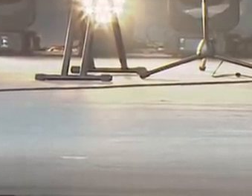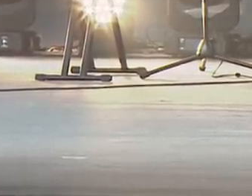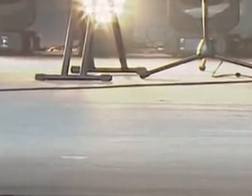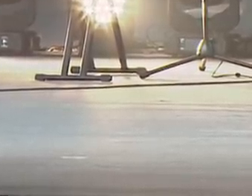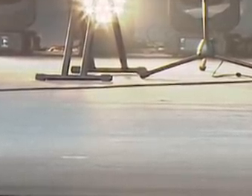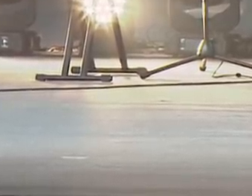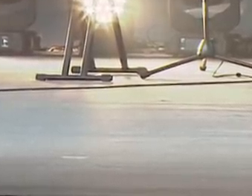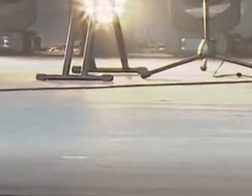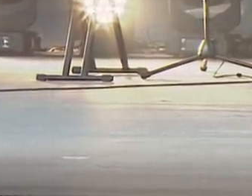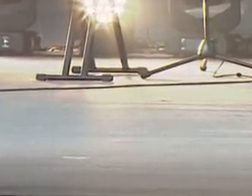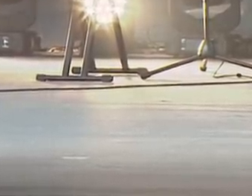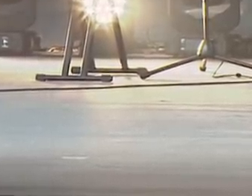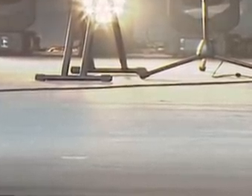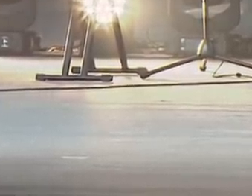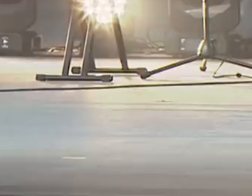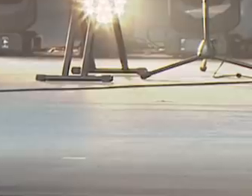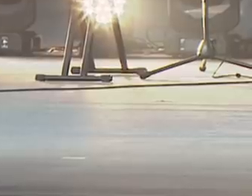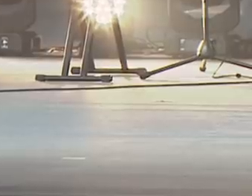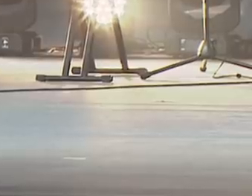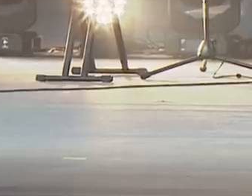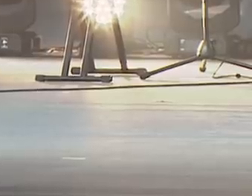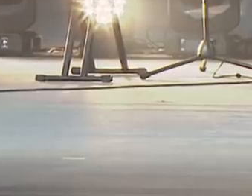and heal their land.